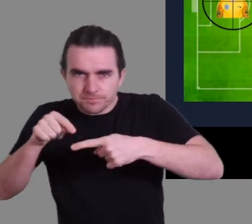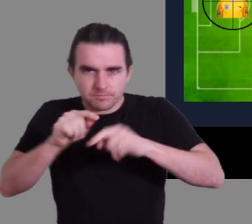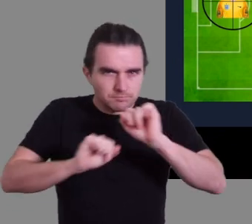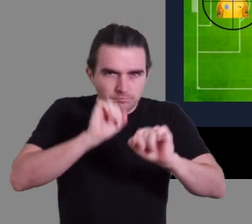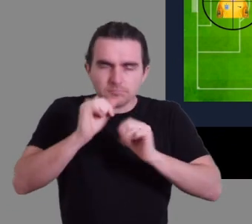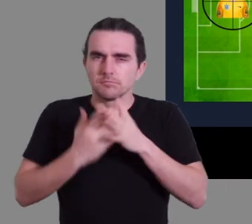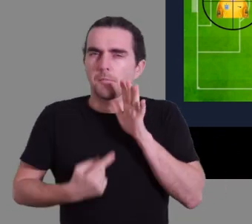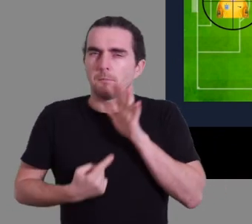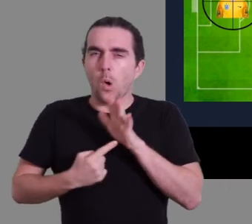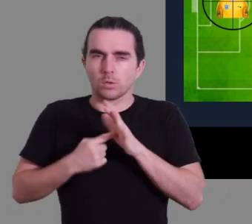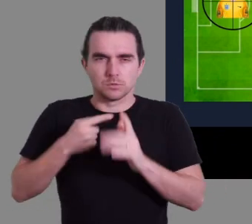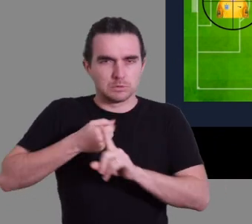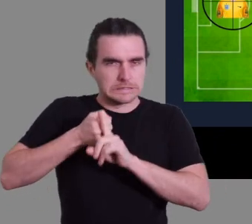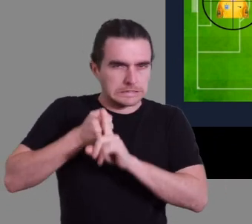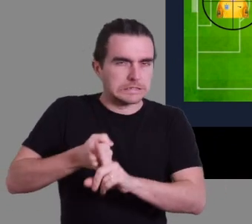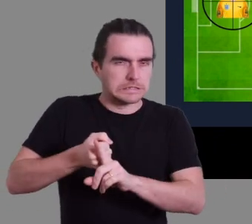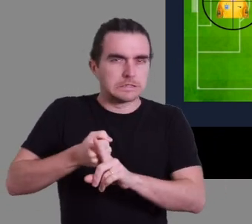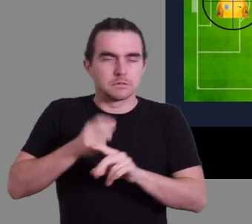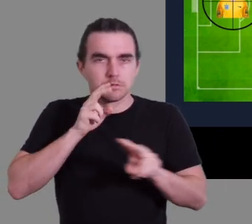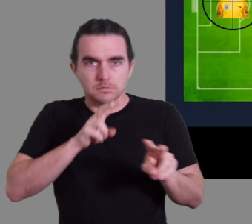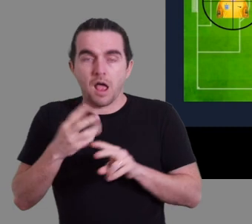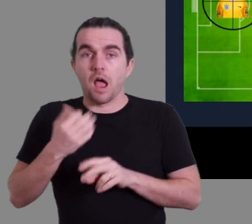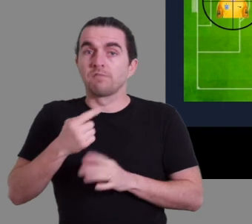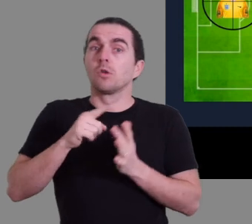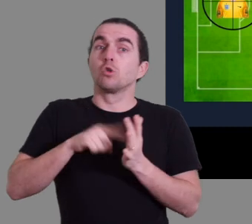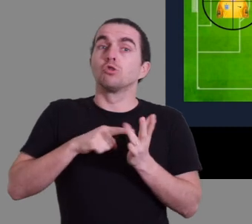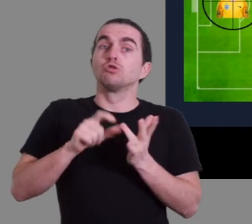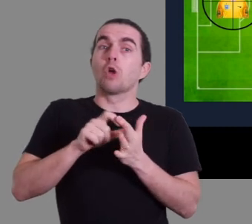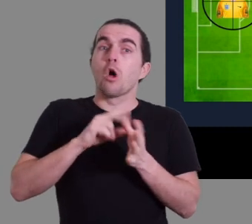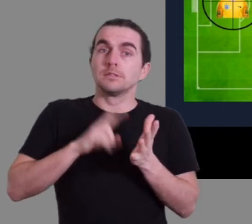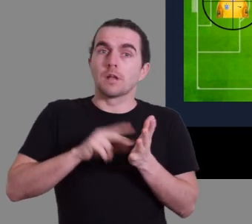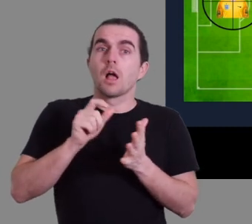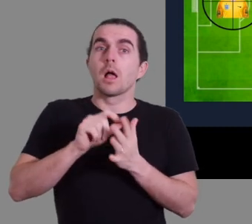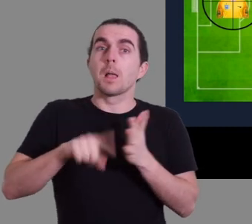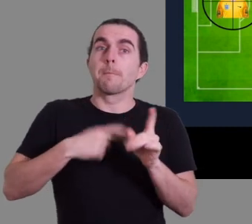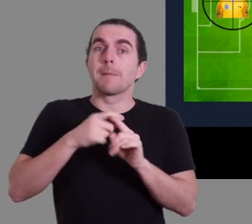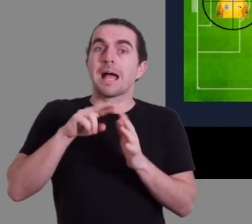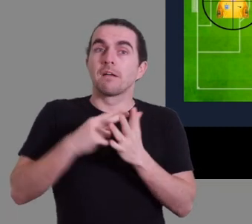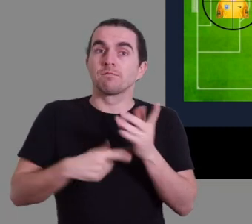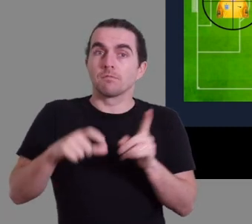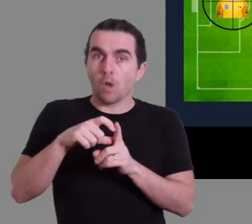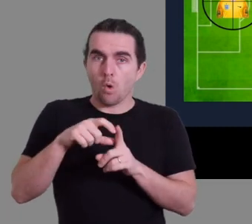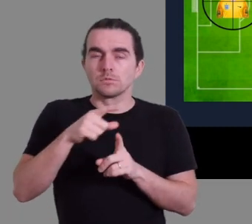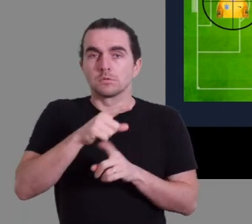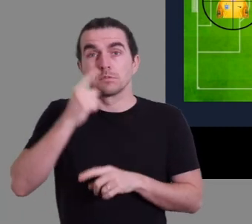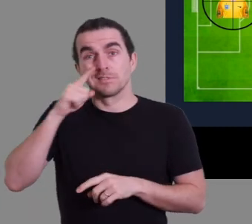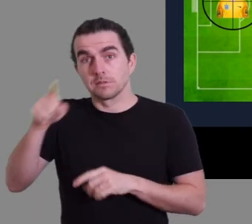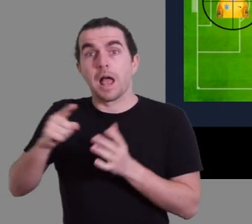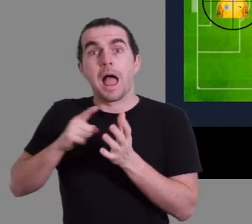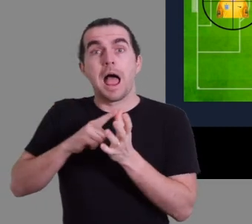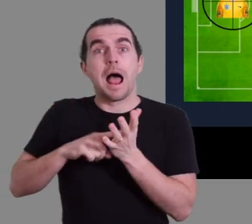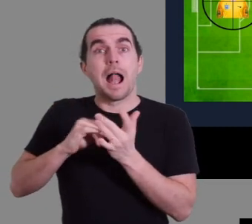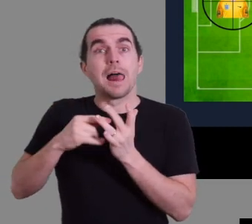But again, it's very important to stress. We've got Jordan Pickford there, but if you put the quadrant over